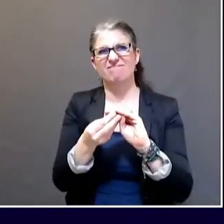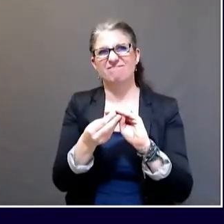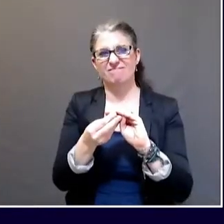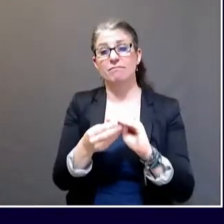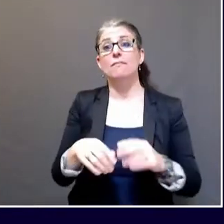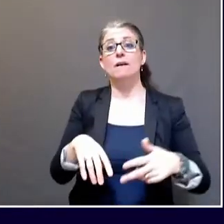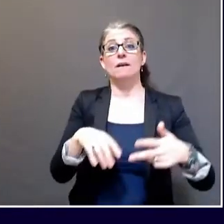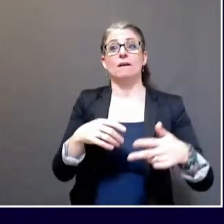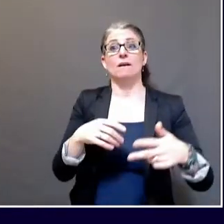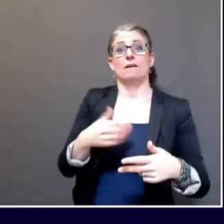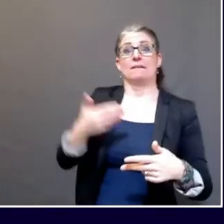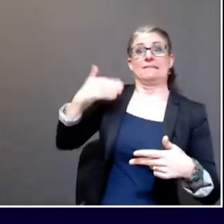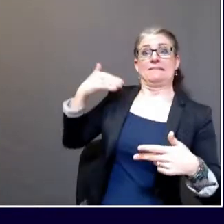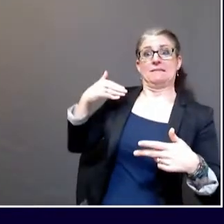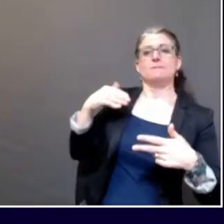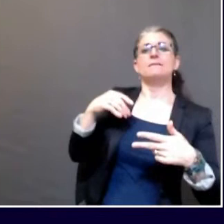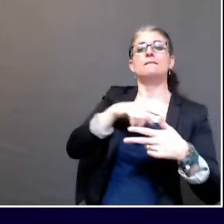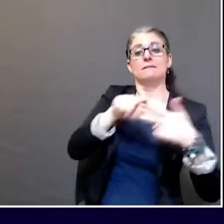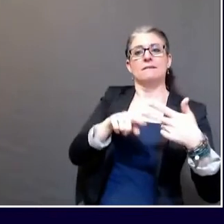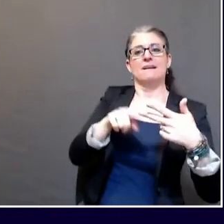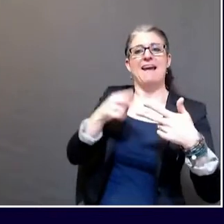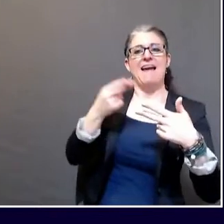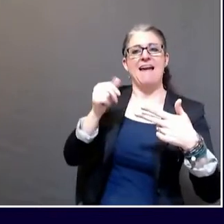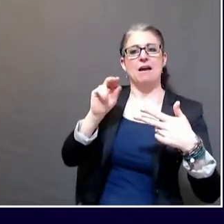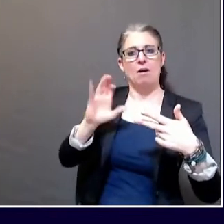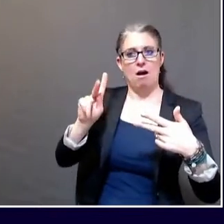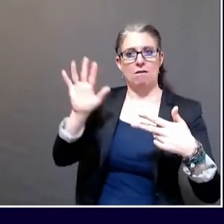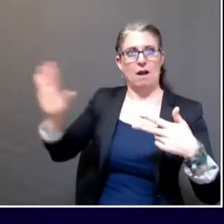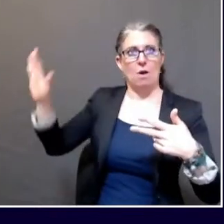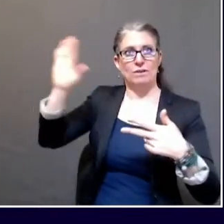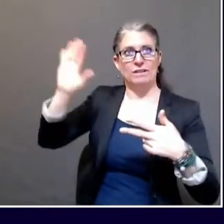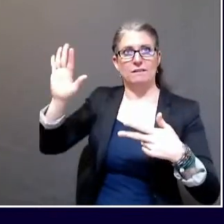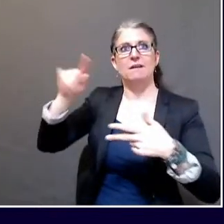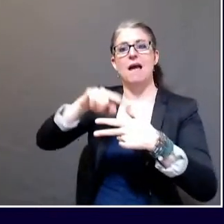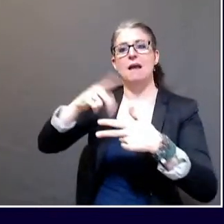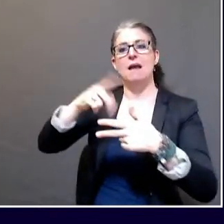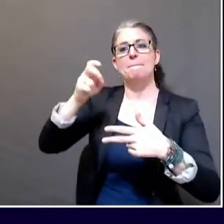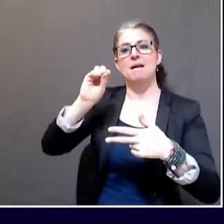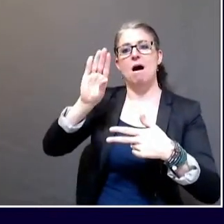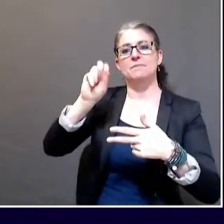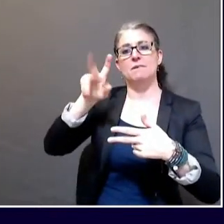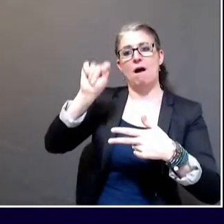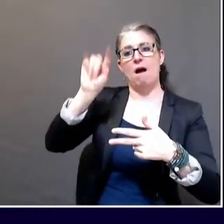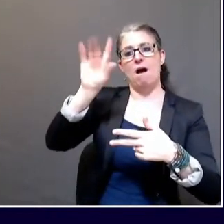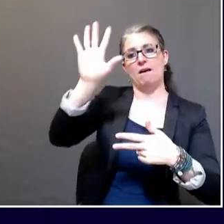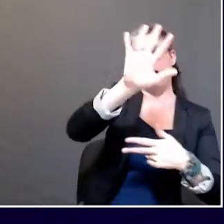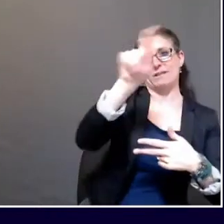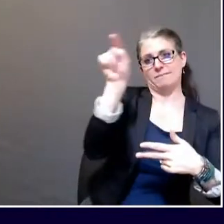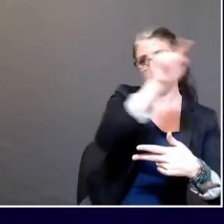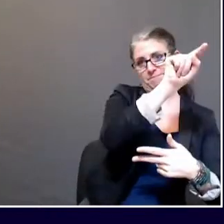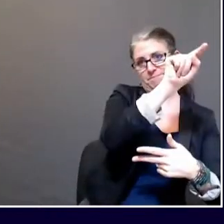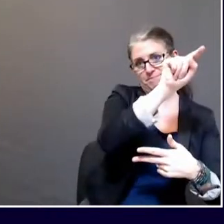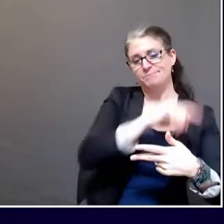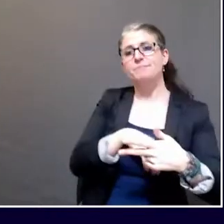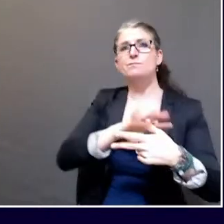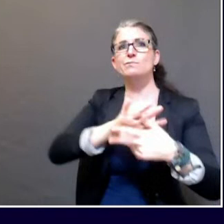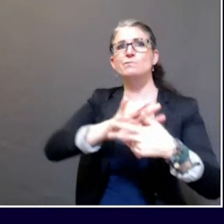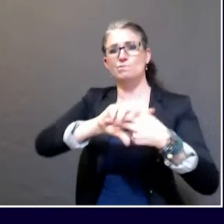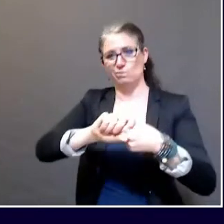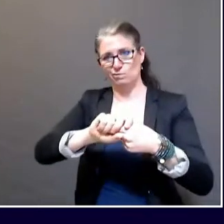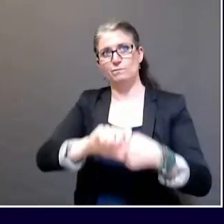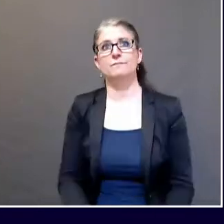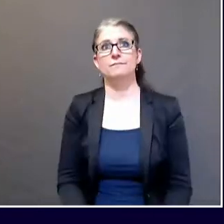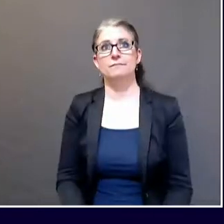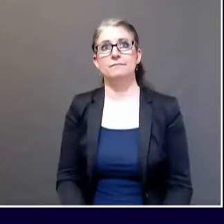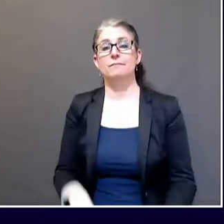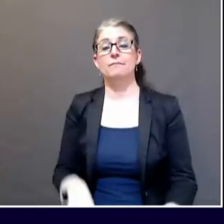yesterday were among men, and 1 was among a woman. 1 of those individuals was in their 50s, and 2 were